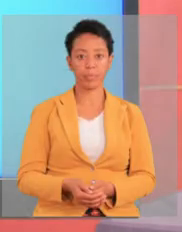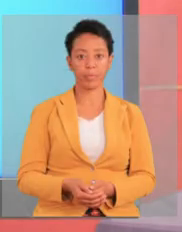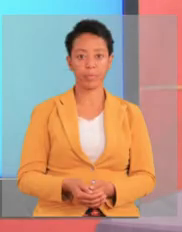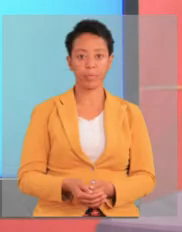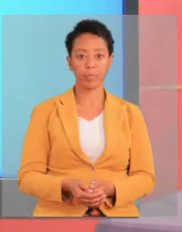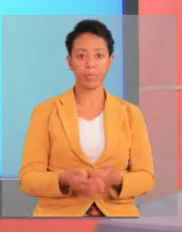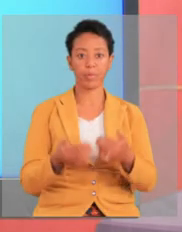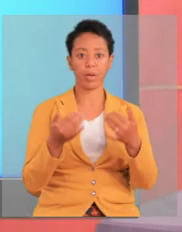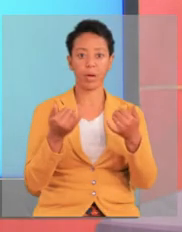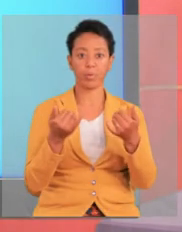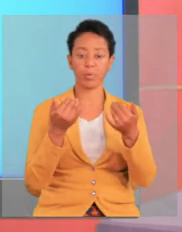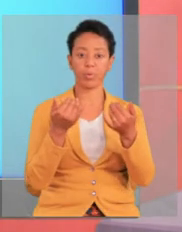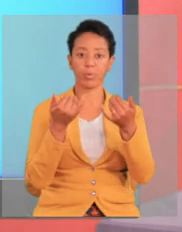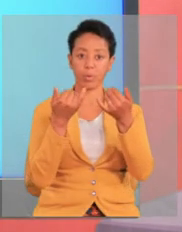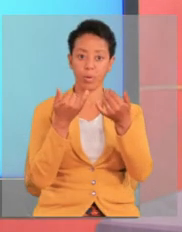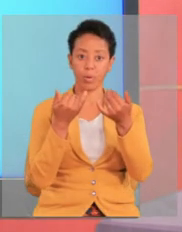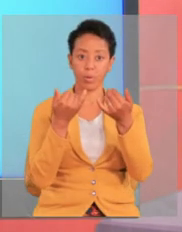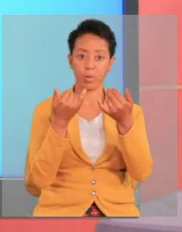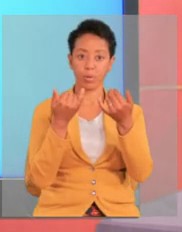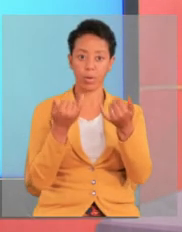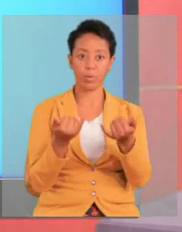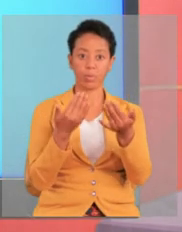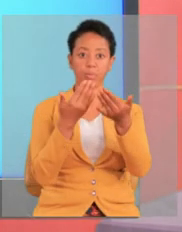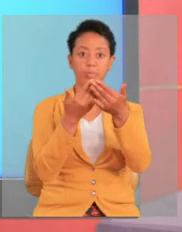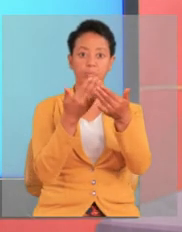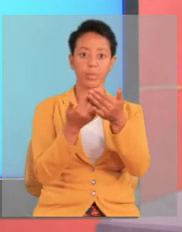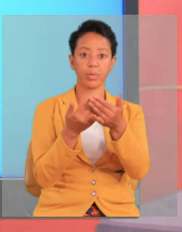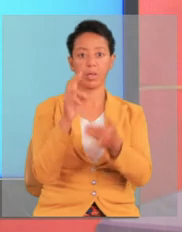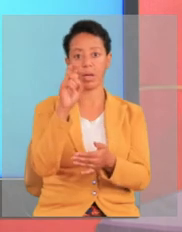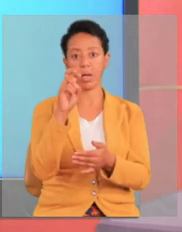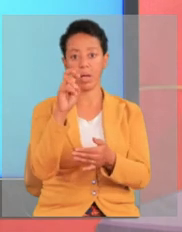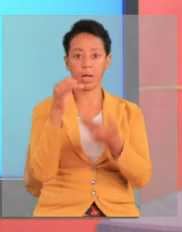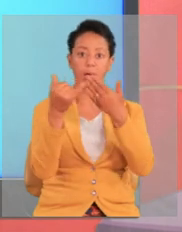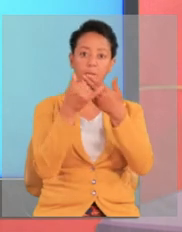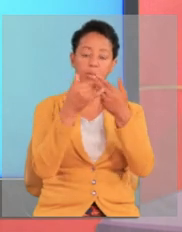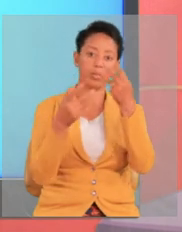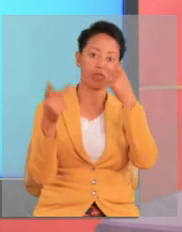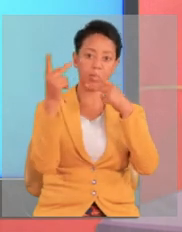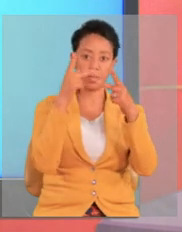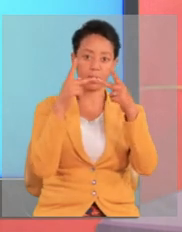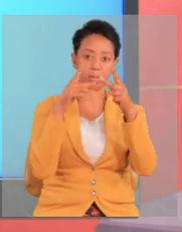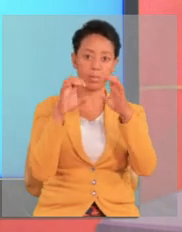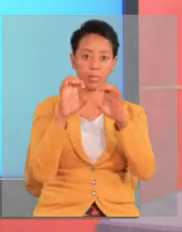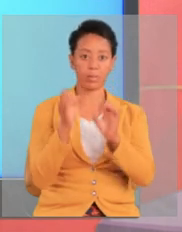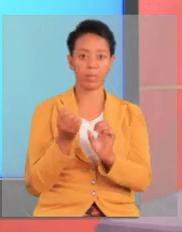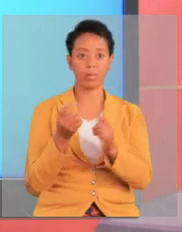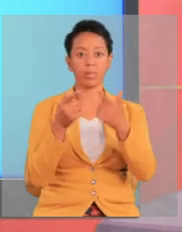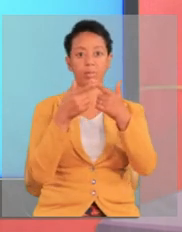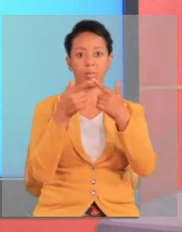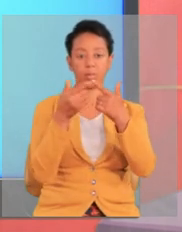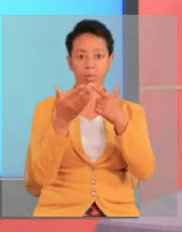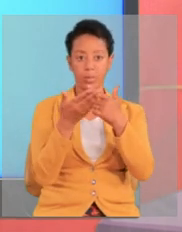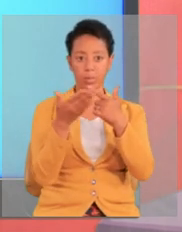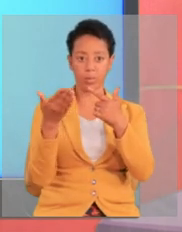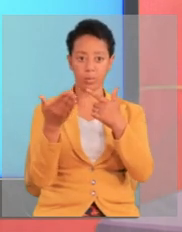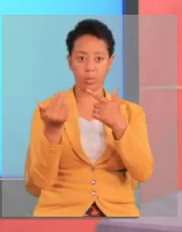up to now I have visited 20 countries. This is very interesting question which stands for second case, that is a time